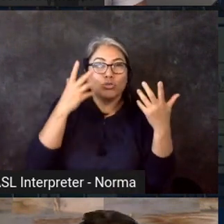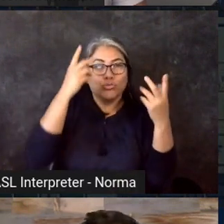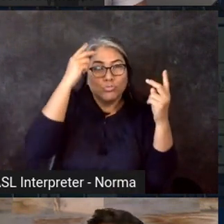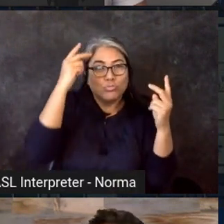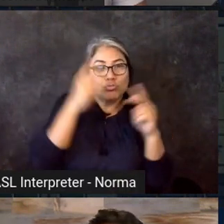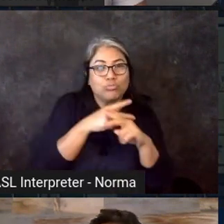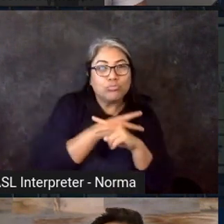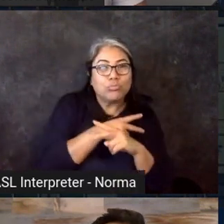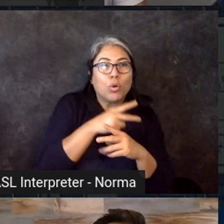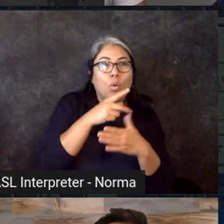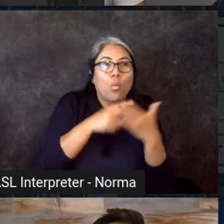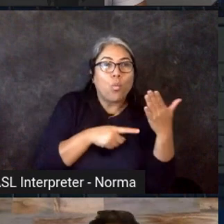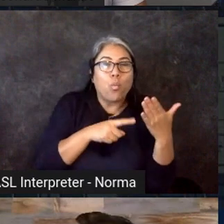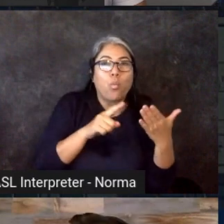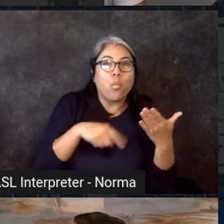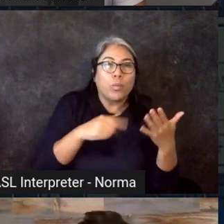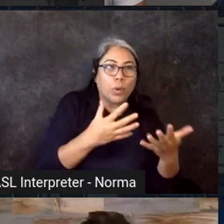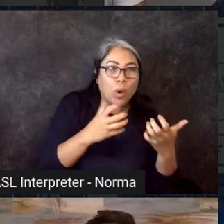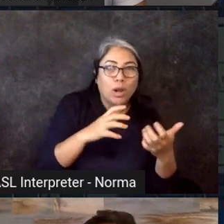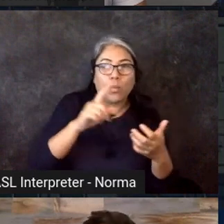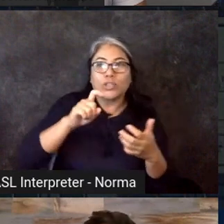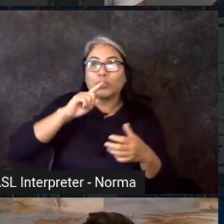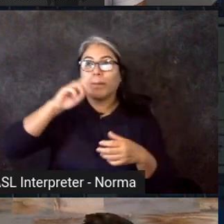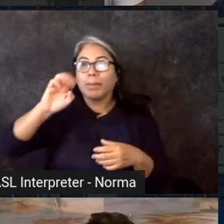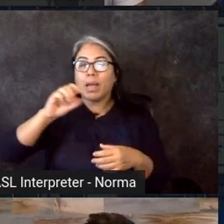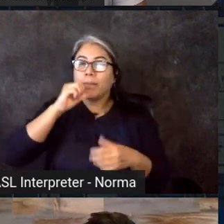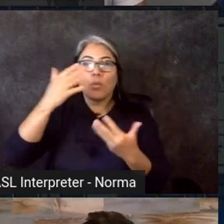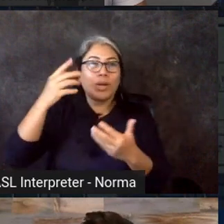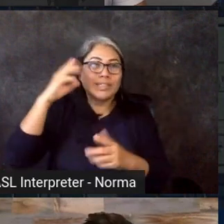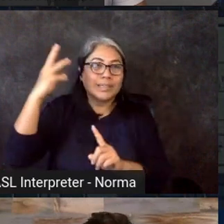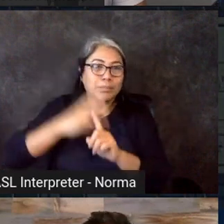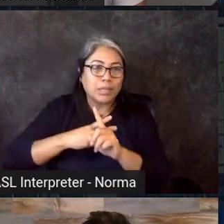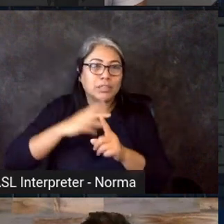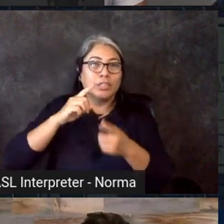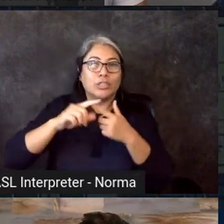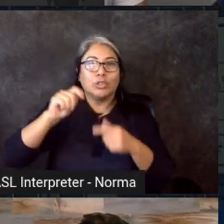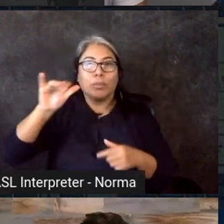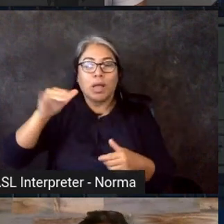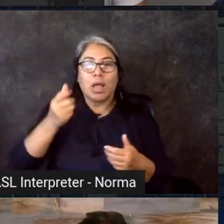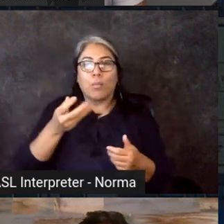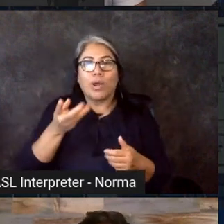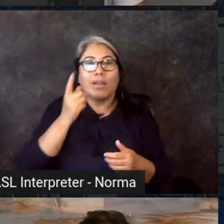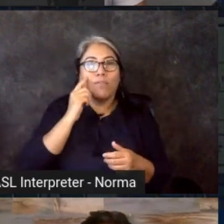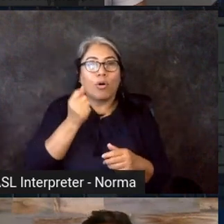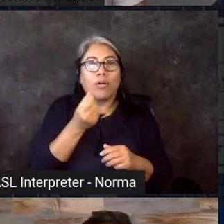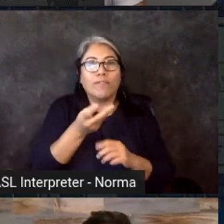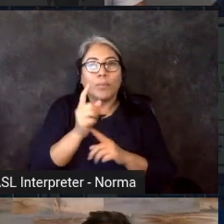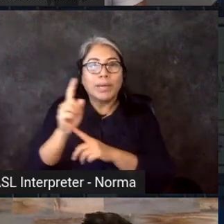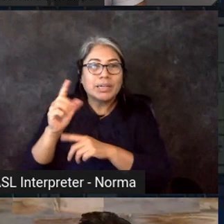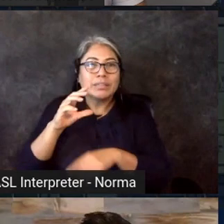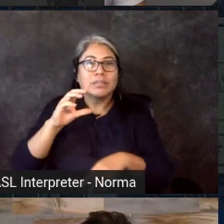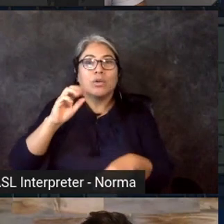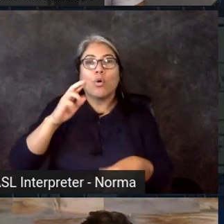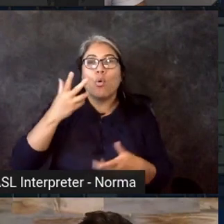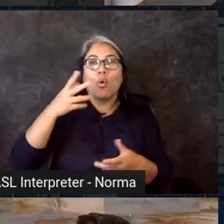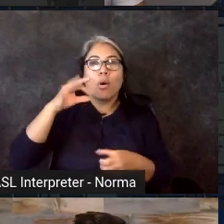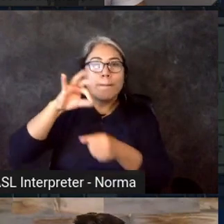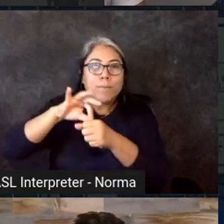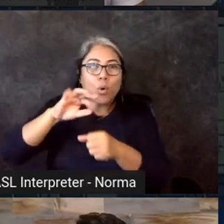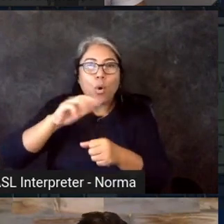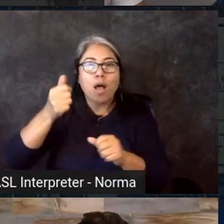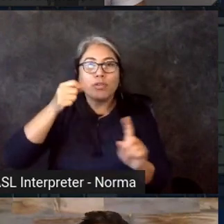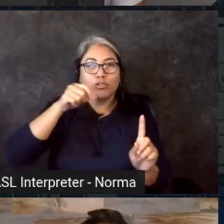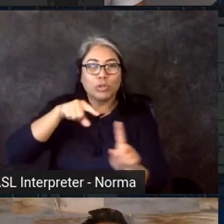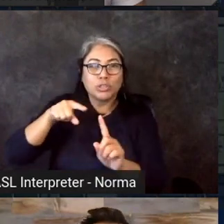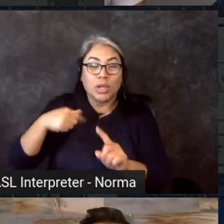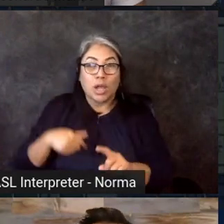not waiting 6 months to do an apply. I'm waiting a couple minutes or a poll or some, you know, other trigger to say, like, hey, we're going to do this as short of a